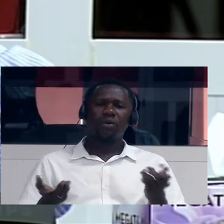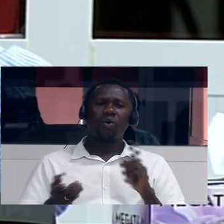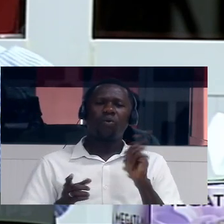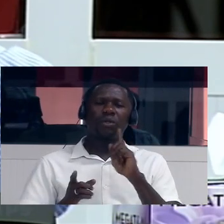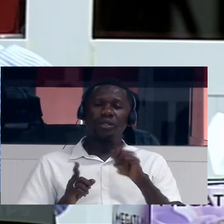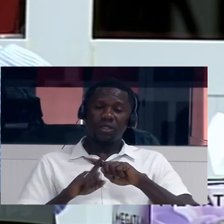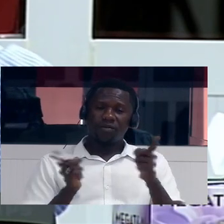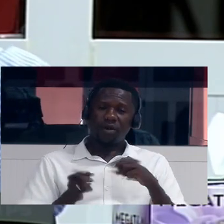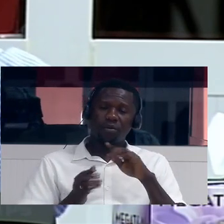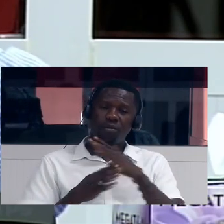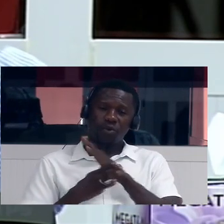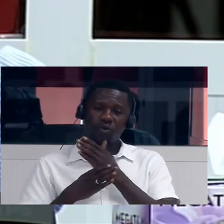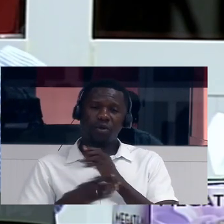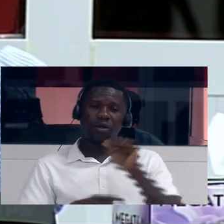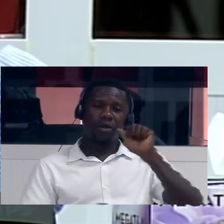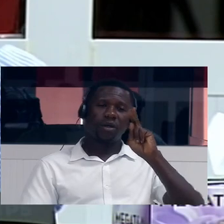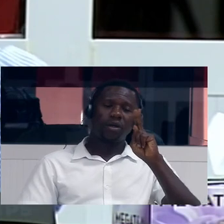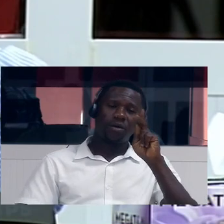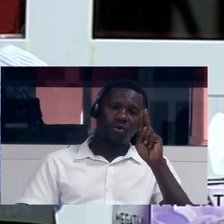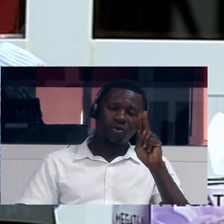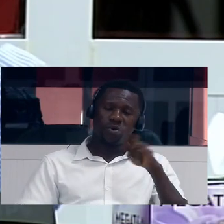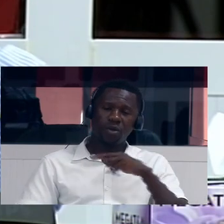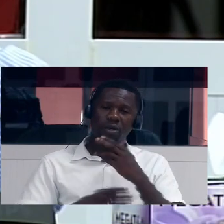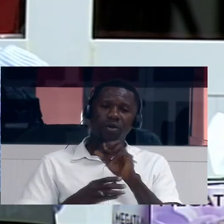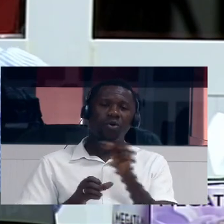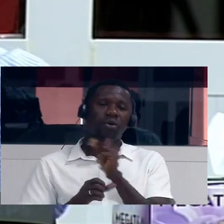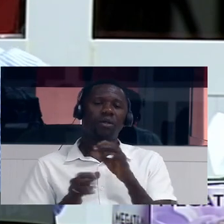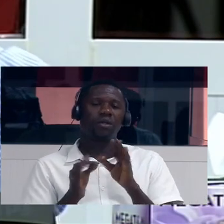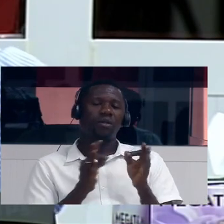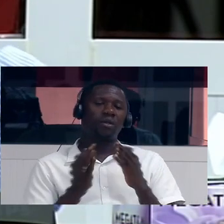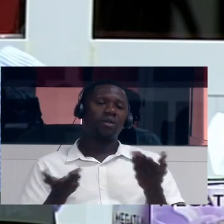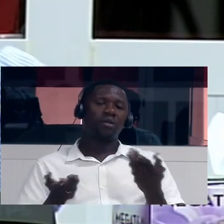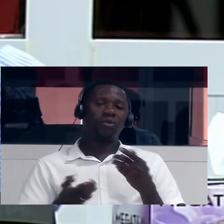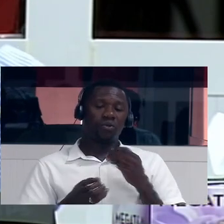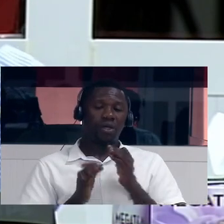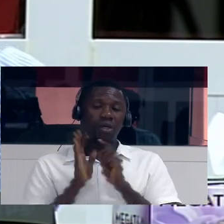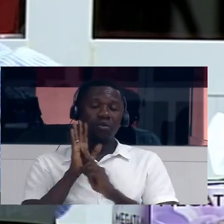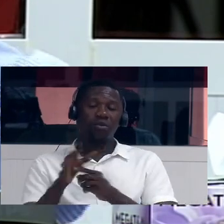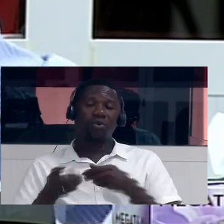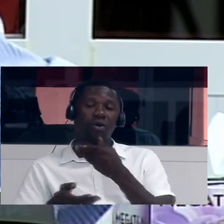difference between aku and whatever tribe? So if they say go and drive 14 people, you